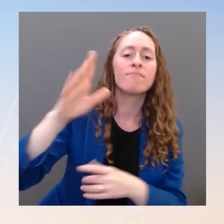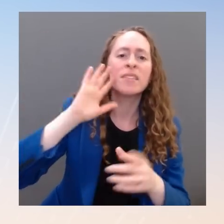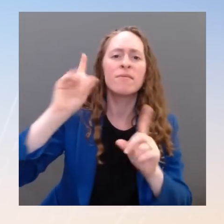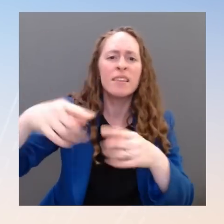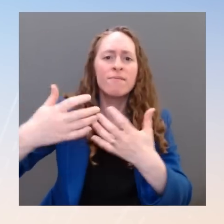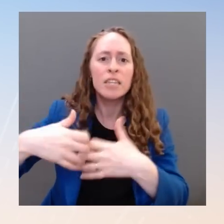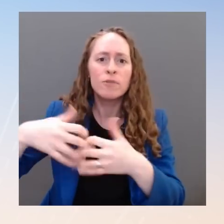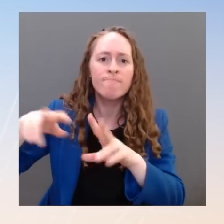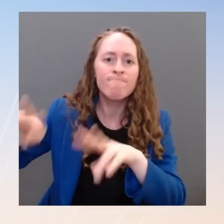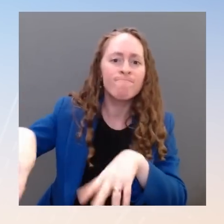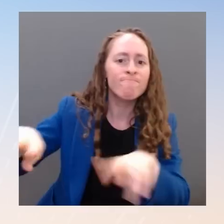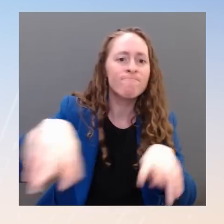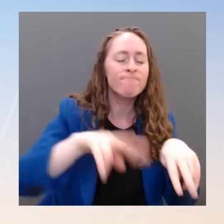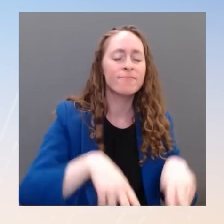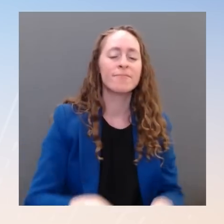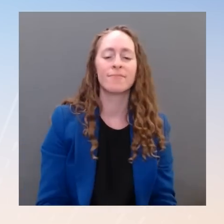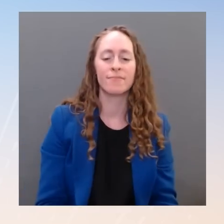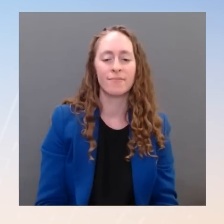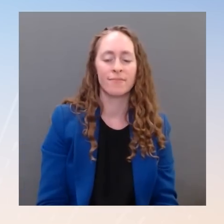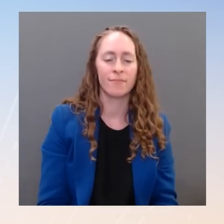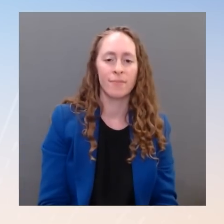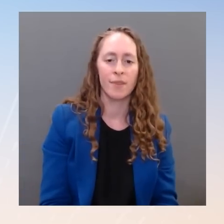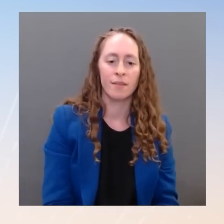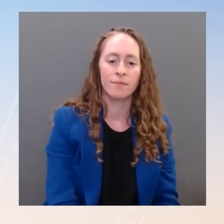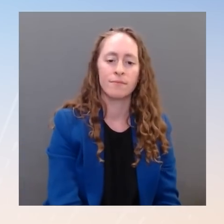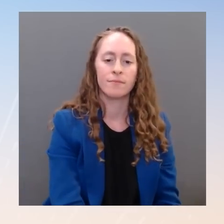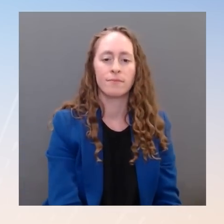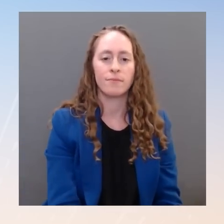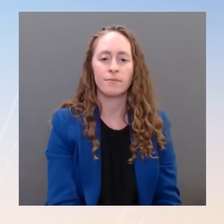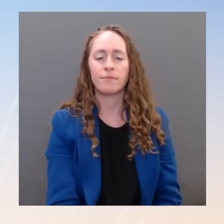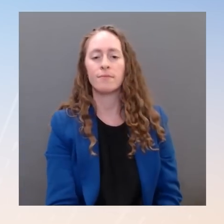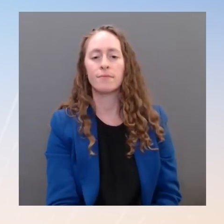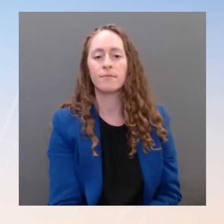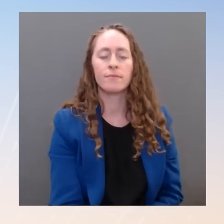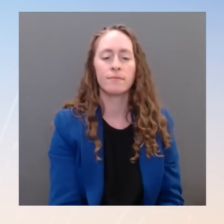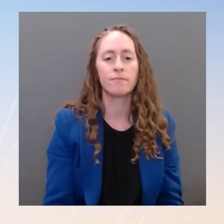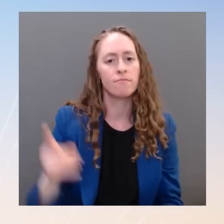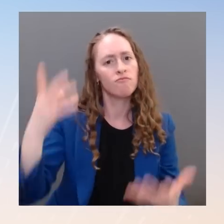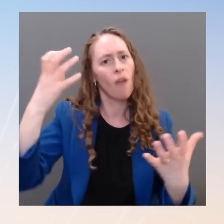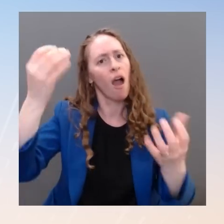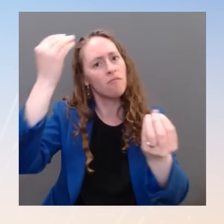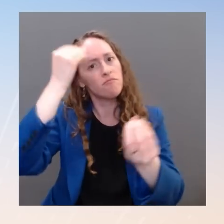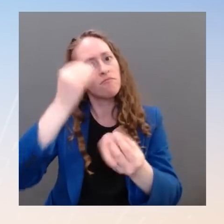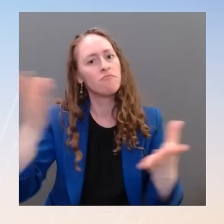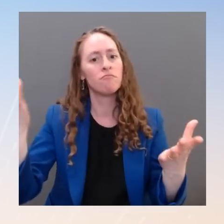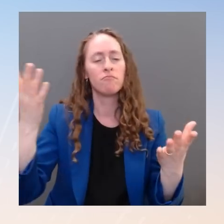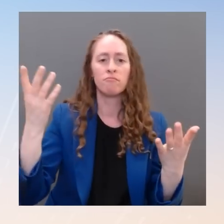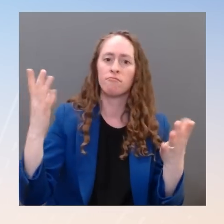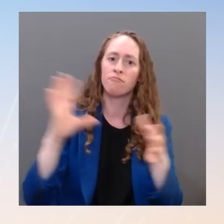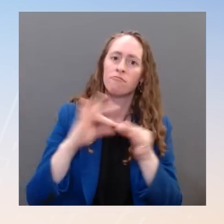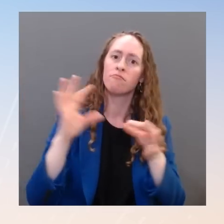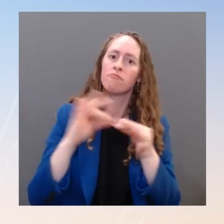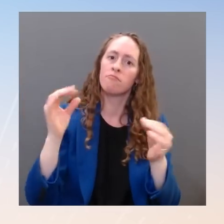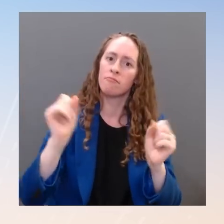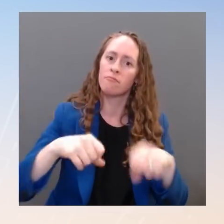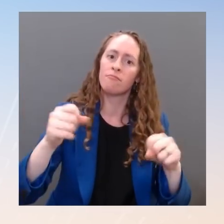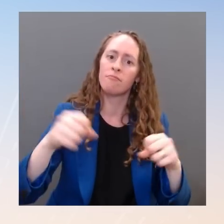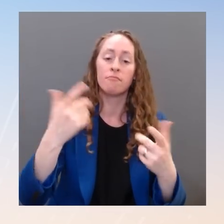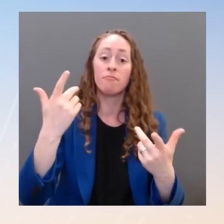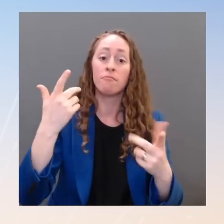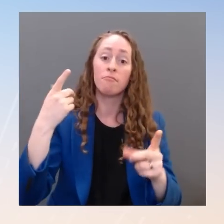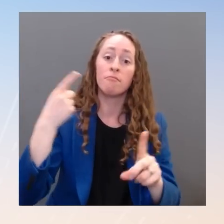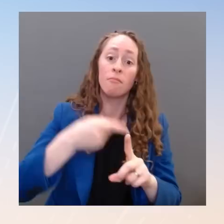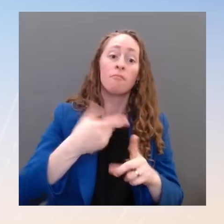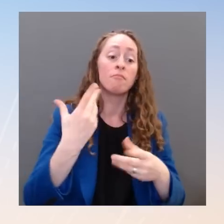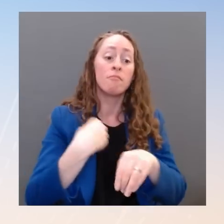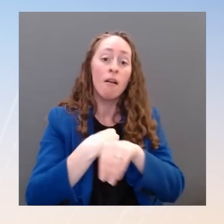president to make the announcement himself instead of doing just a background briefing and providing all of the details to all of you was an effort